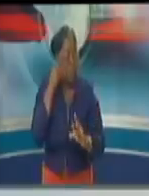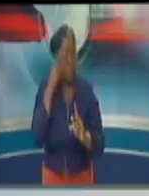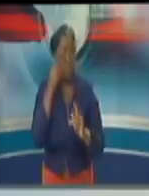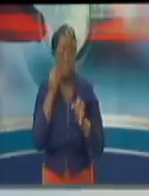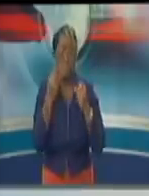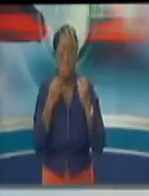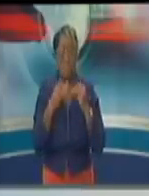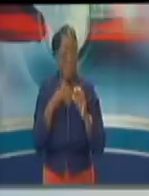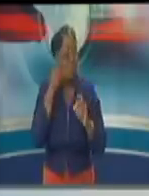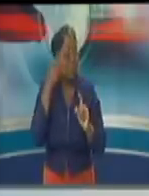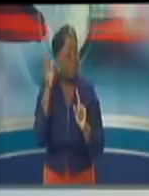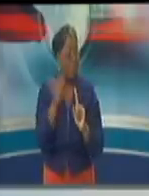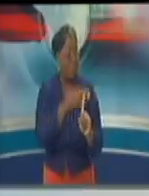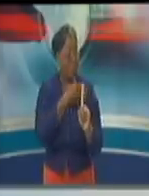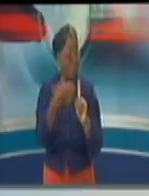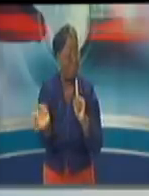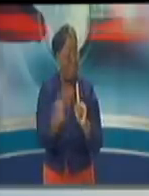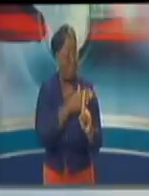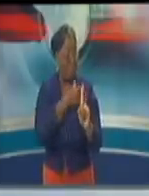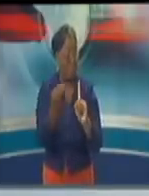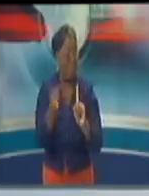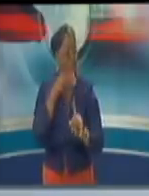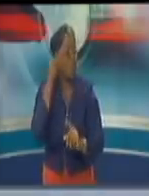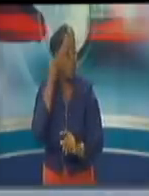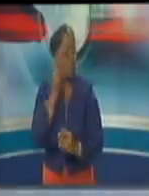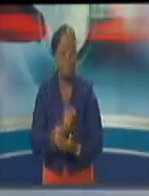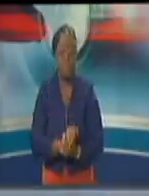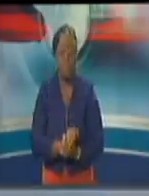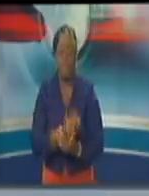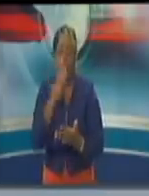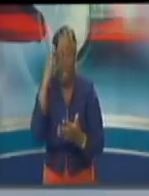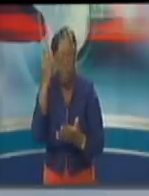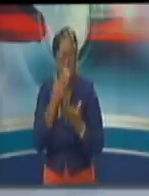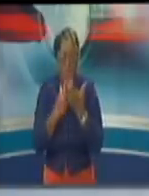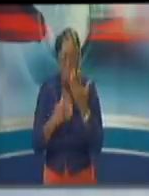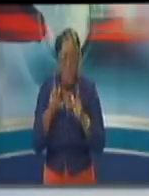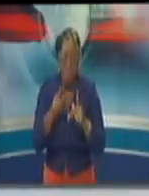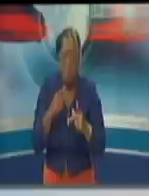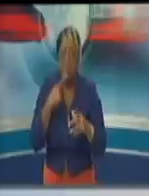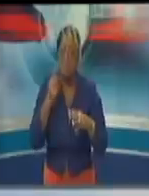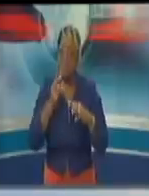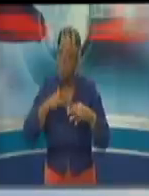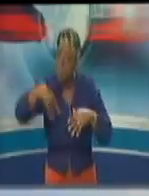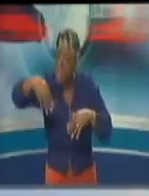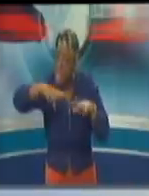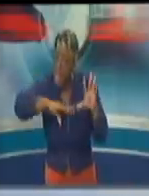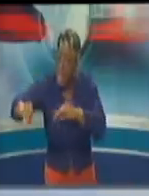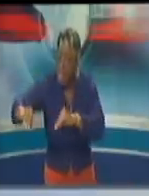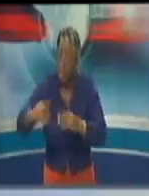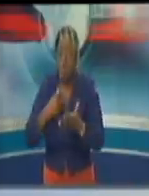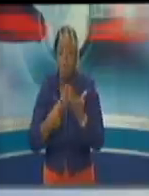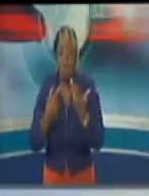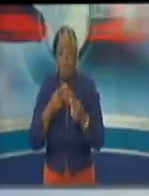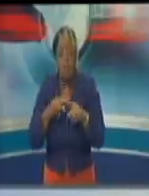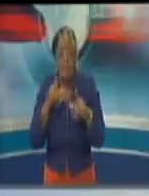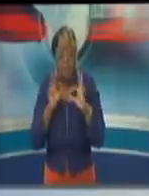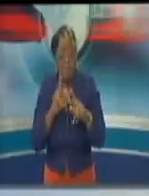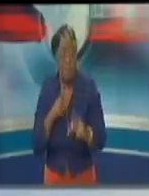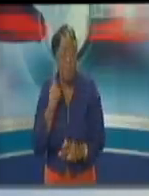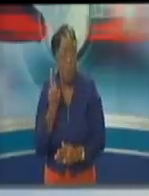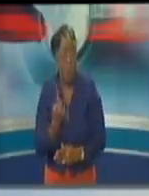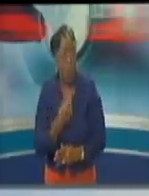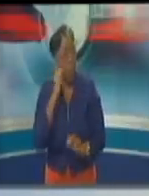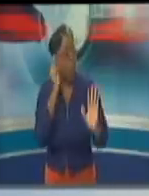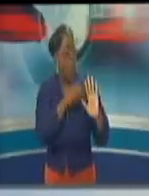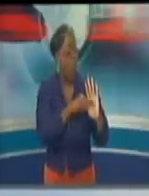patients or victims of domestic violence that they should leave. And of course, we have the gender-based units. But what can we tell persons who are actually home